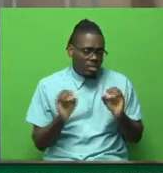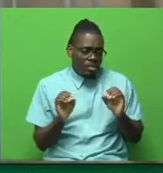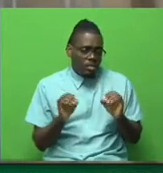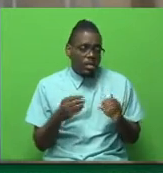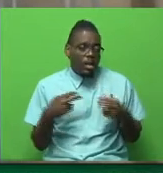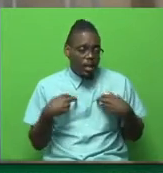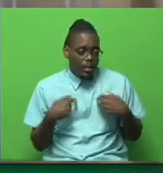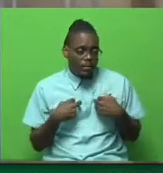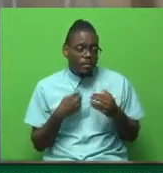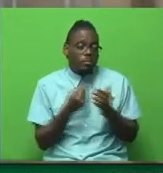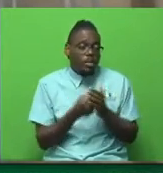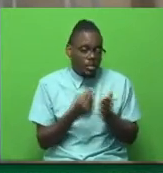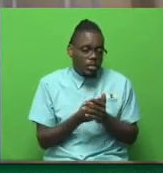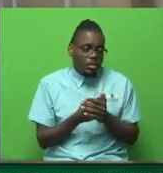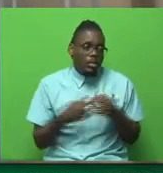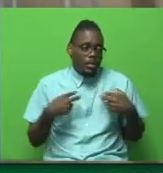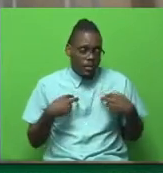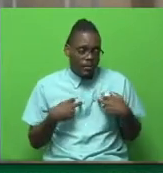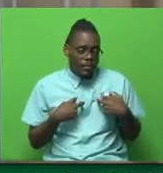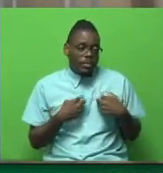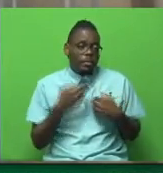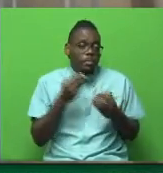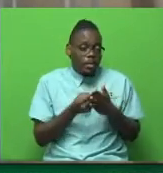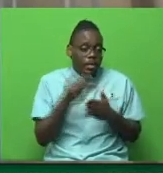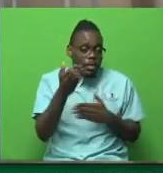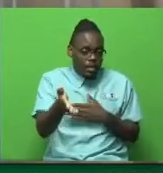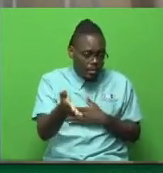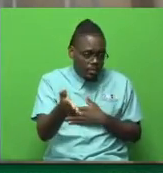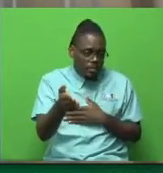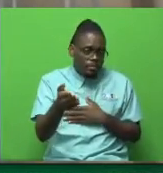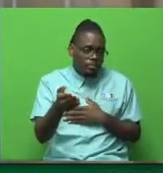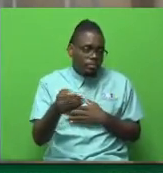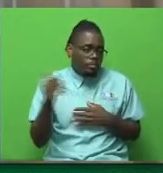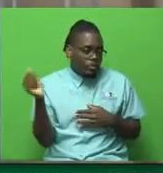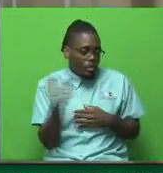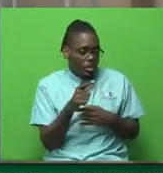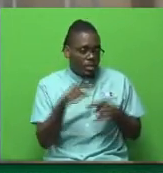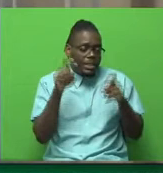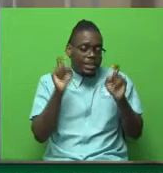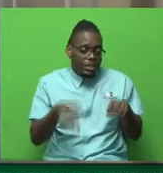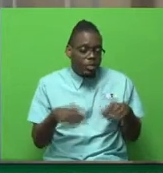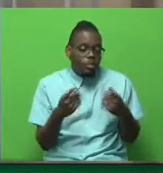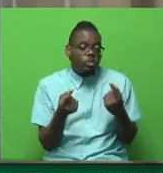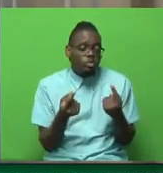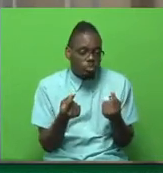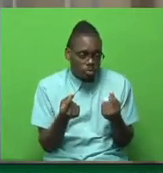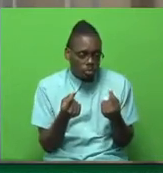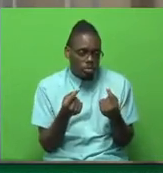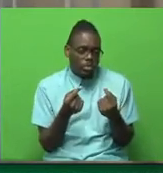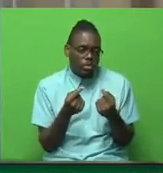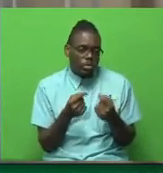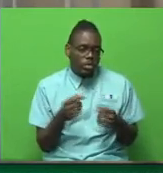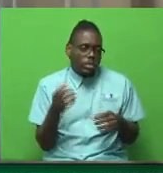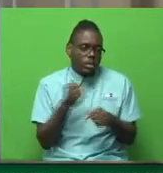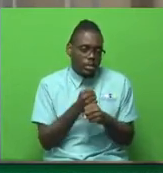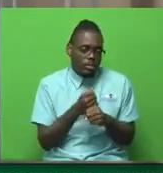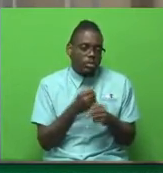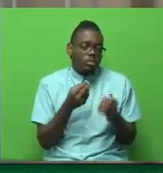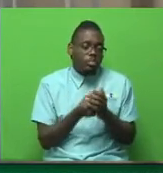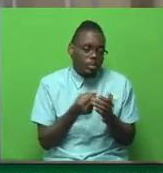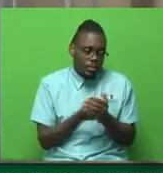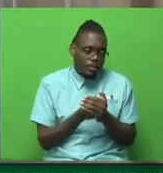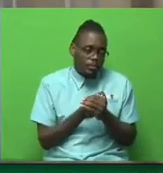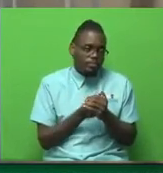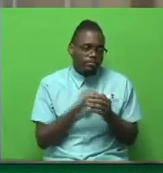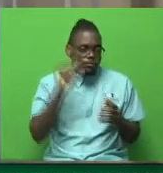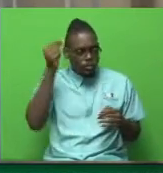the money is there all that is required to access that money is for the government to stop